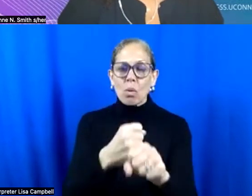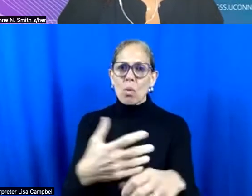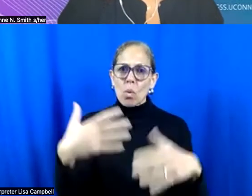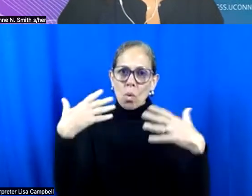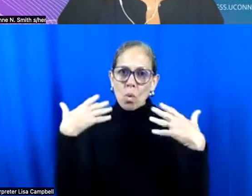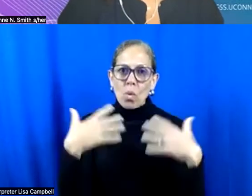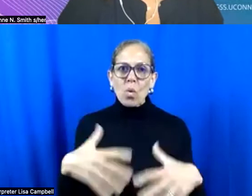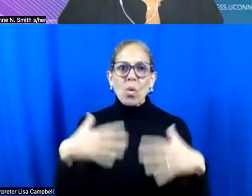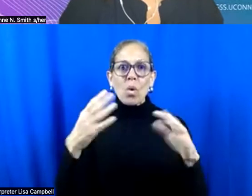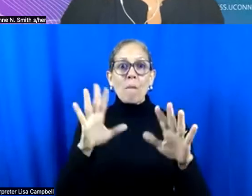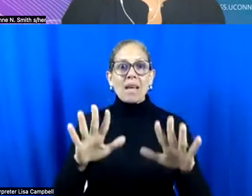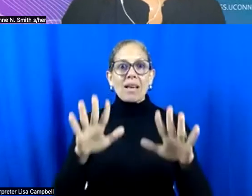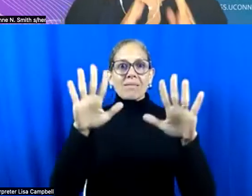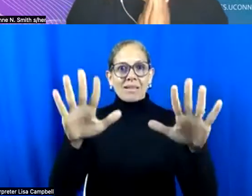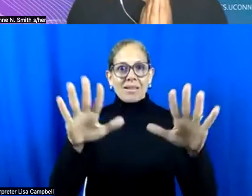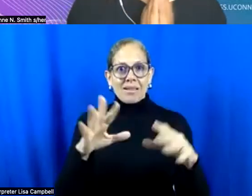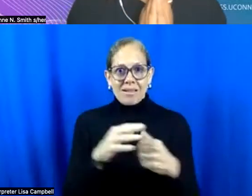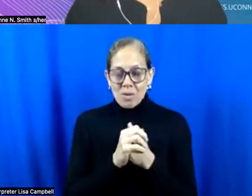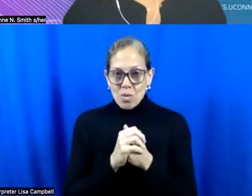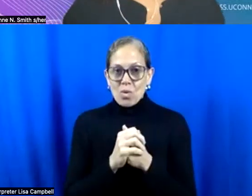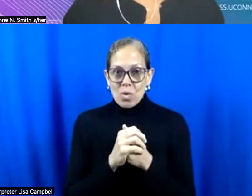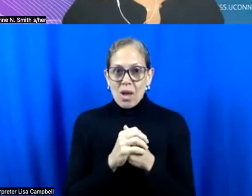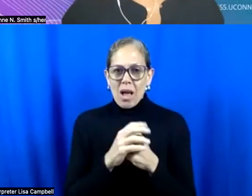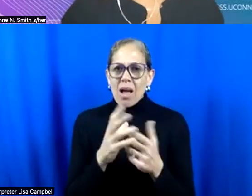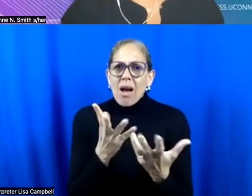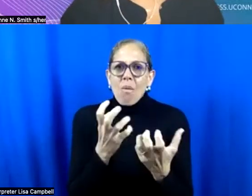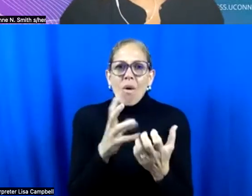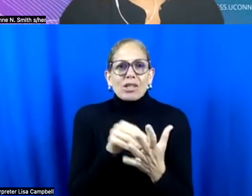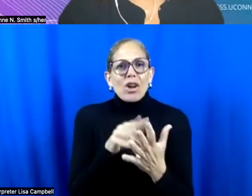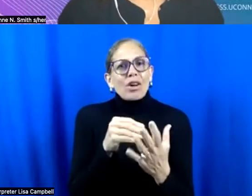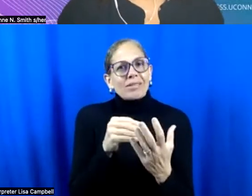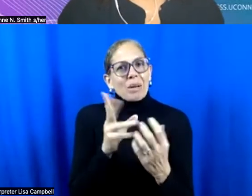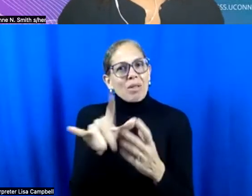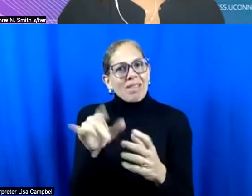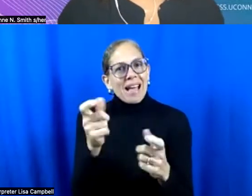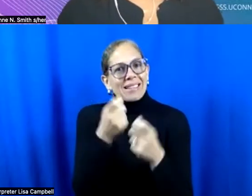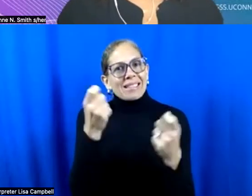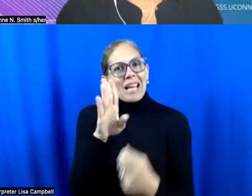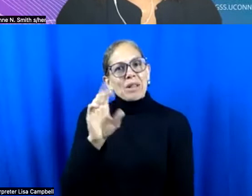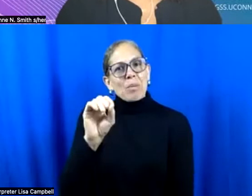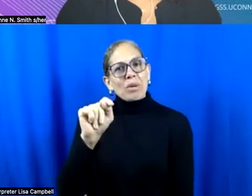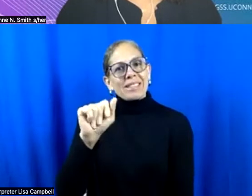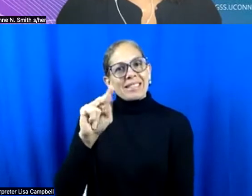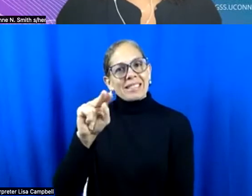That's amazing. I would love to know more about that celebration at the Botanical Gardens. So